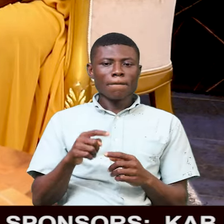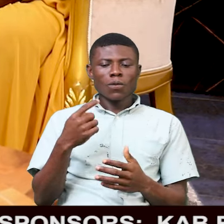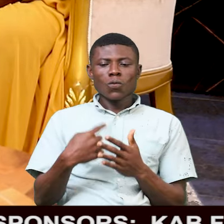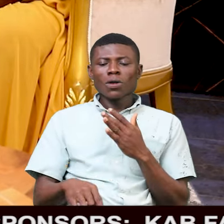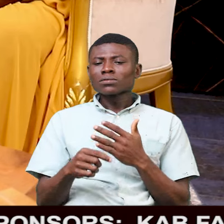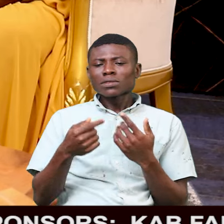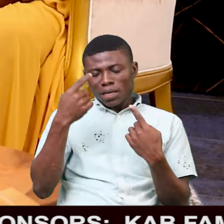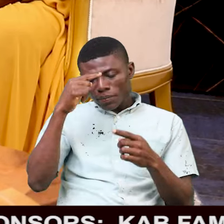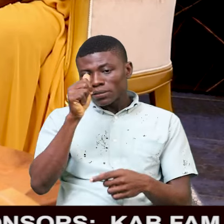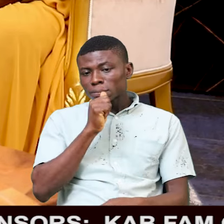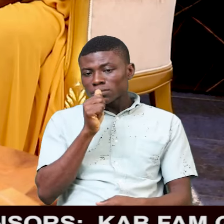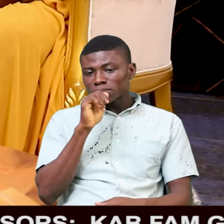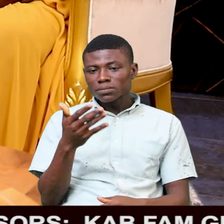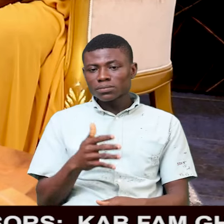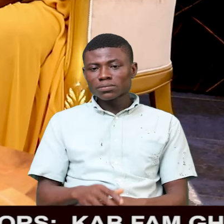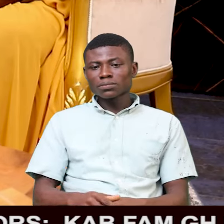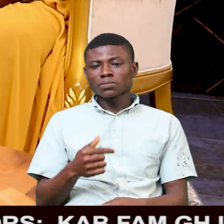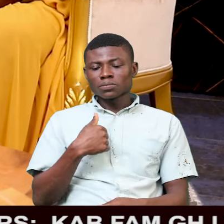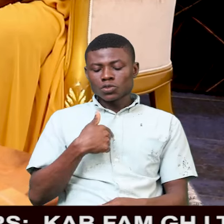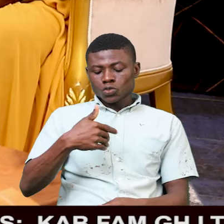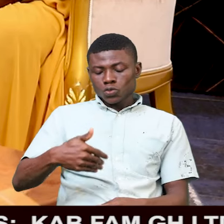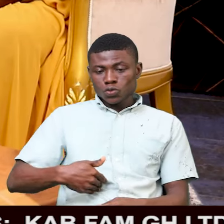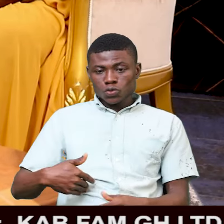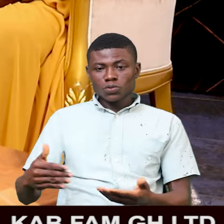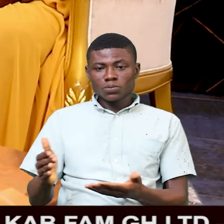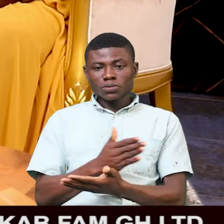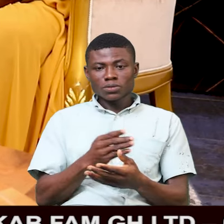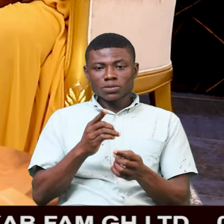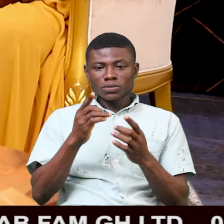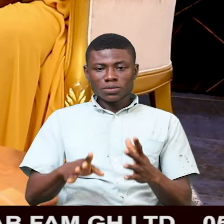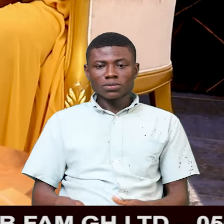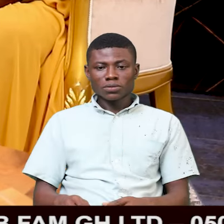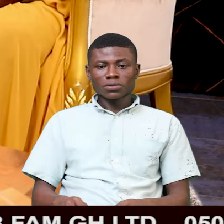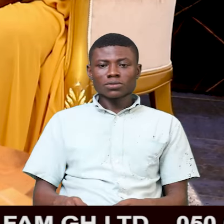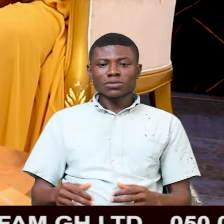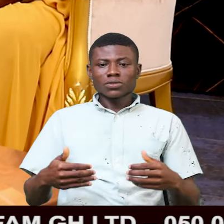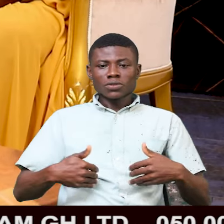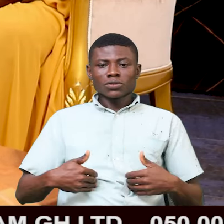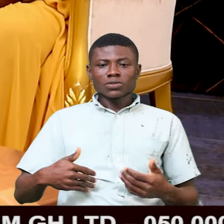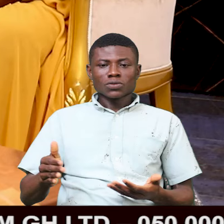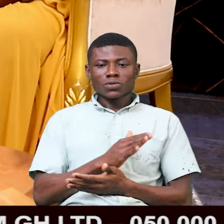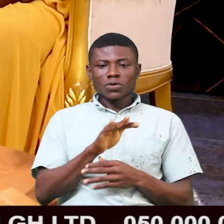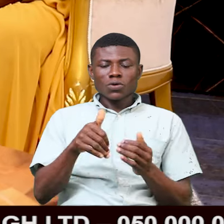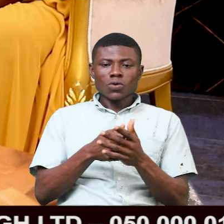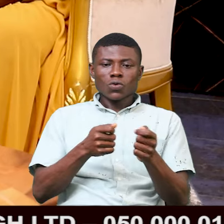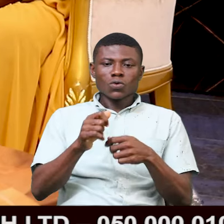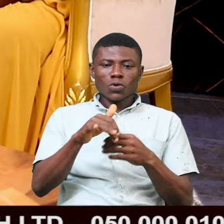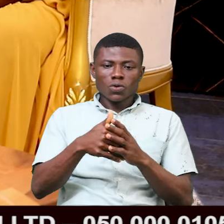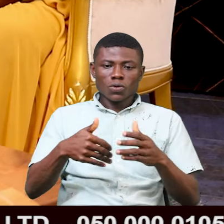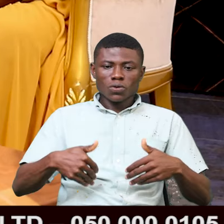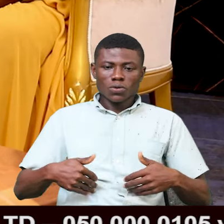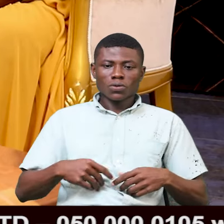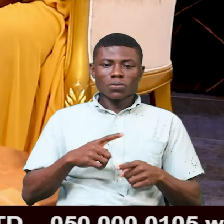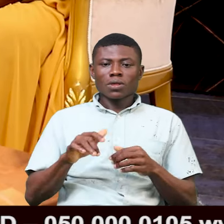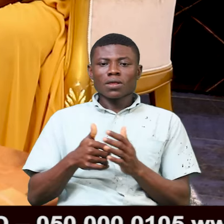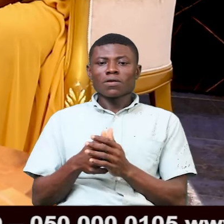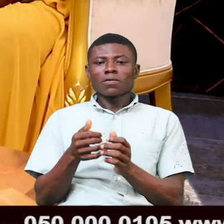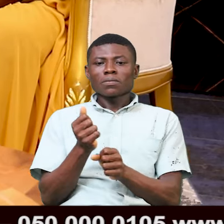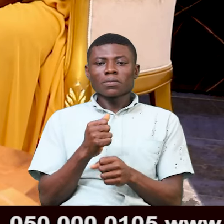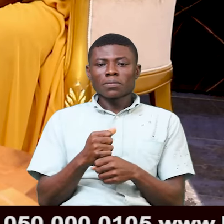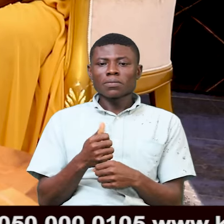is the secret me a youth music director and basically the youth choir no na kuta youth no yeah and you omo